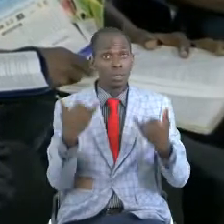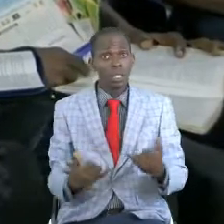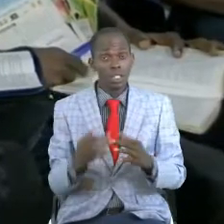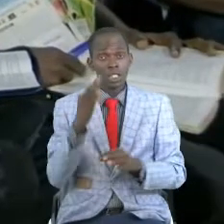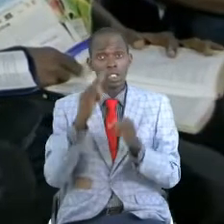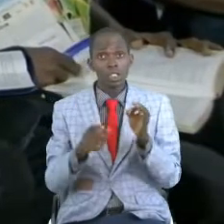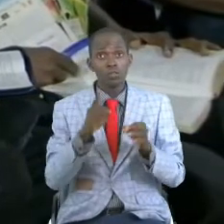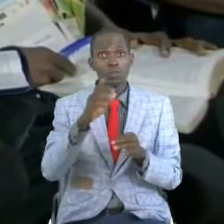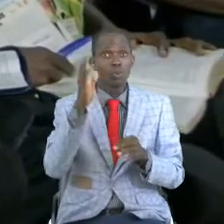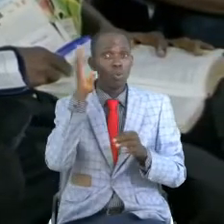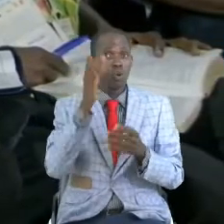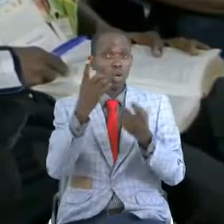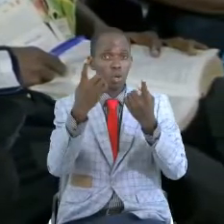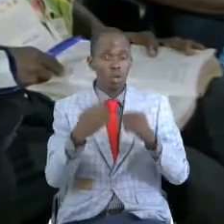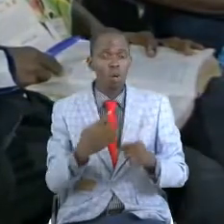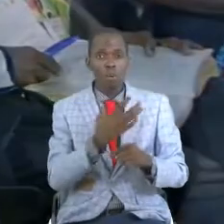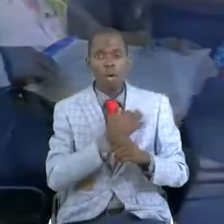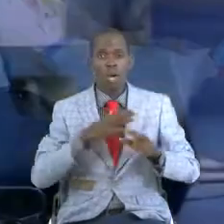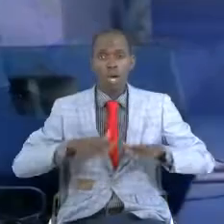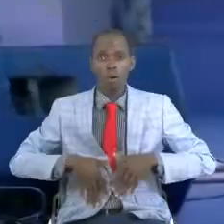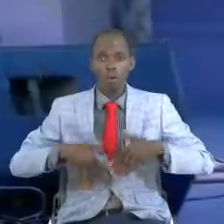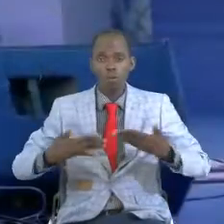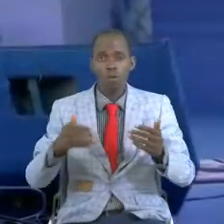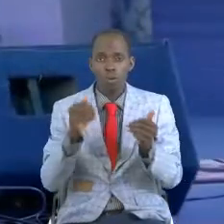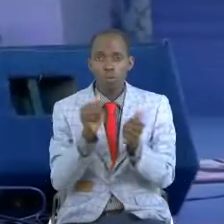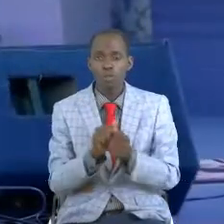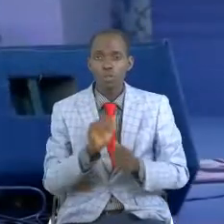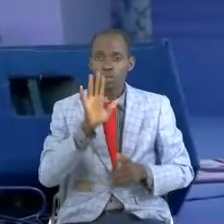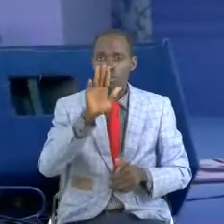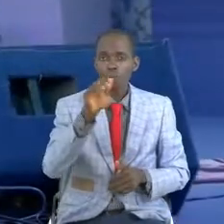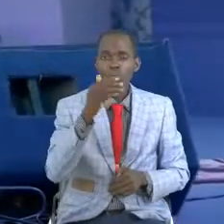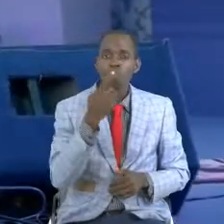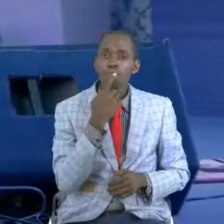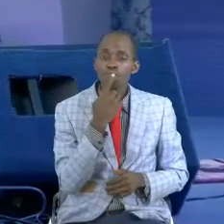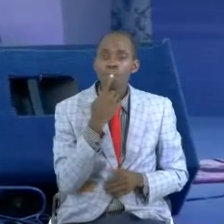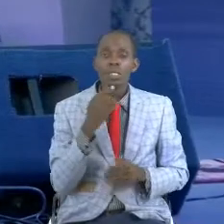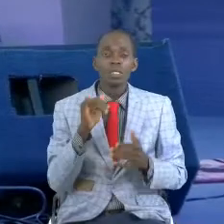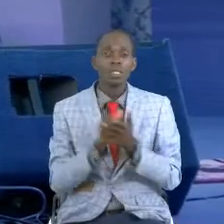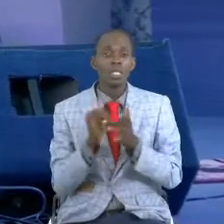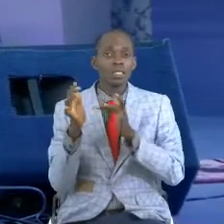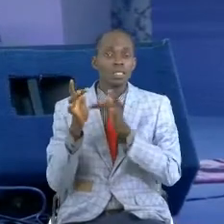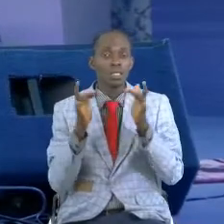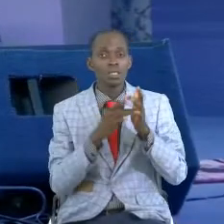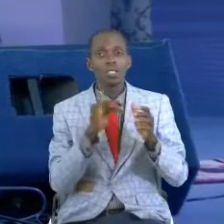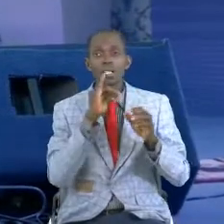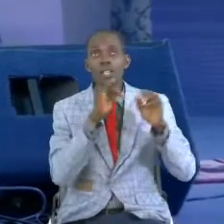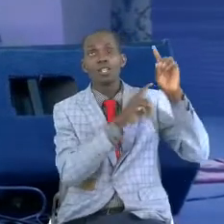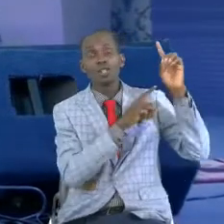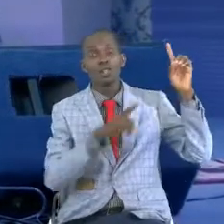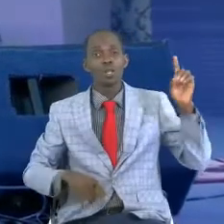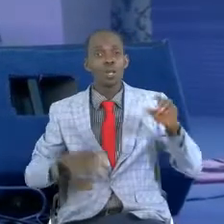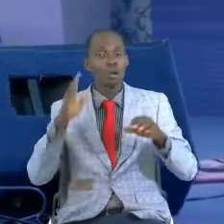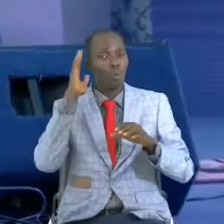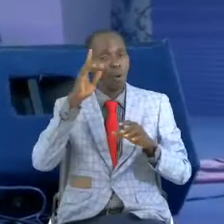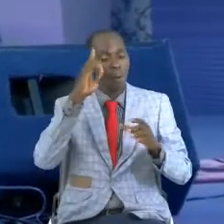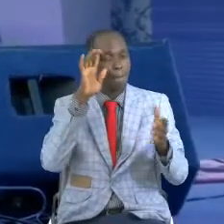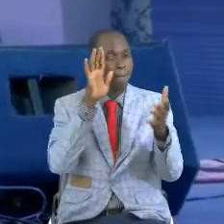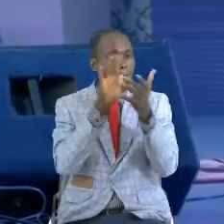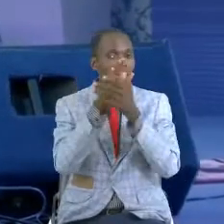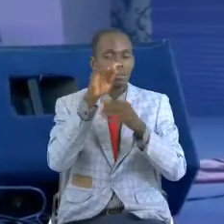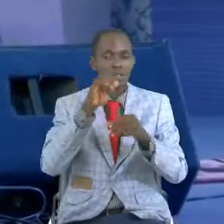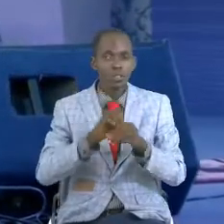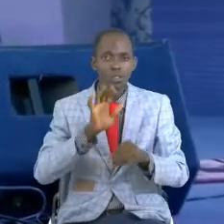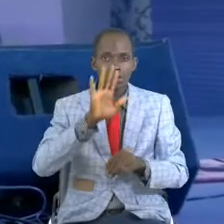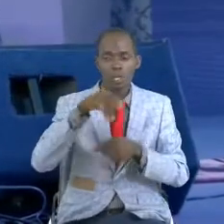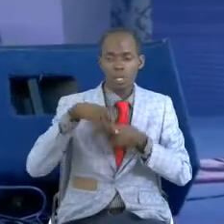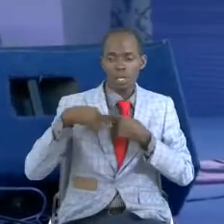and confess with your mouth that Jesus is Lord, and shall believe in thine heart that